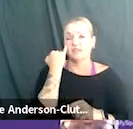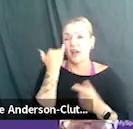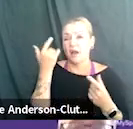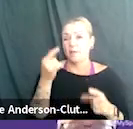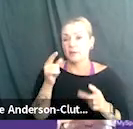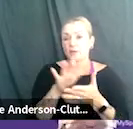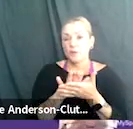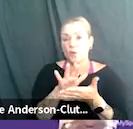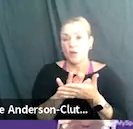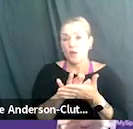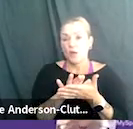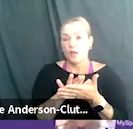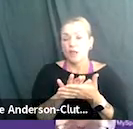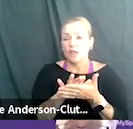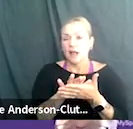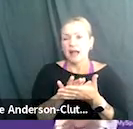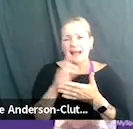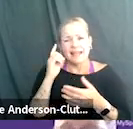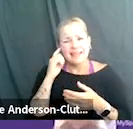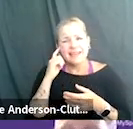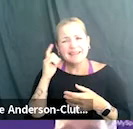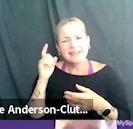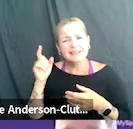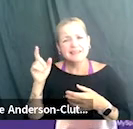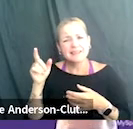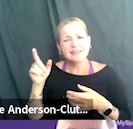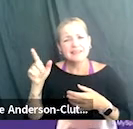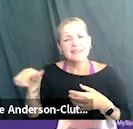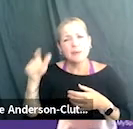That's a hypothesis, but that's the sense I got from them.